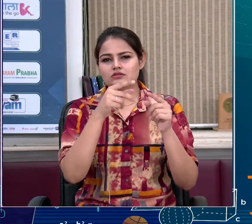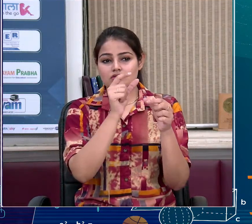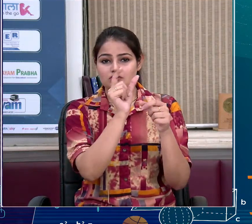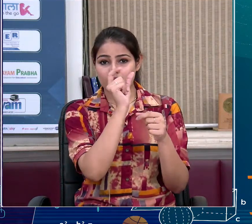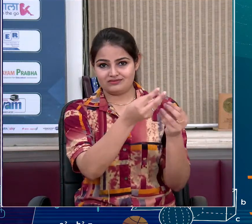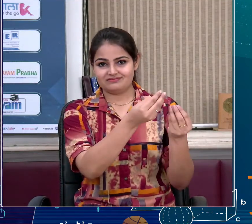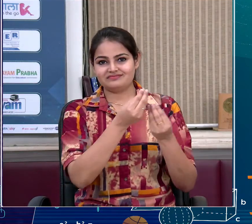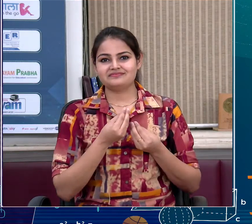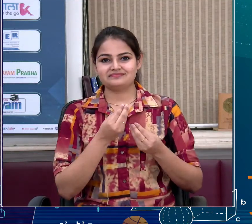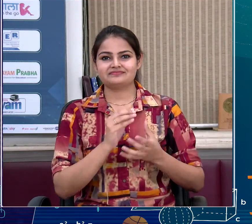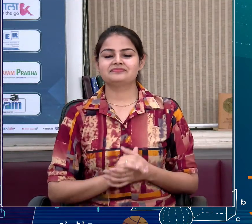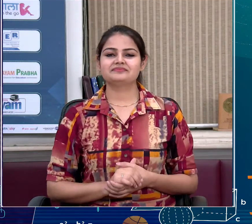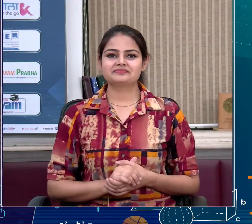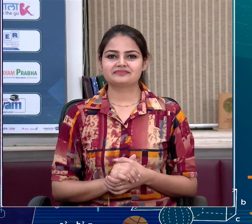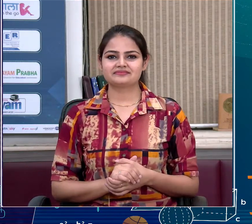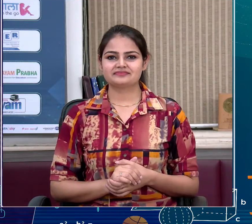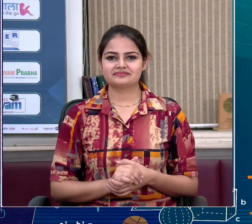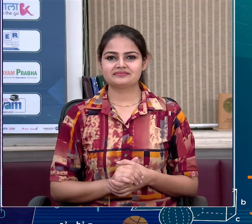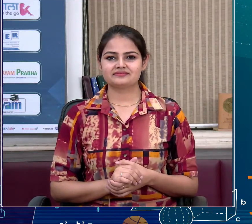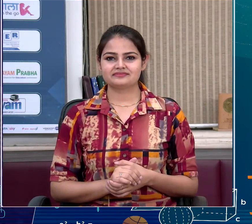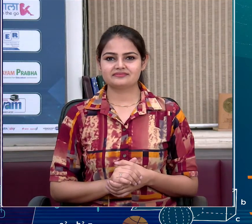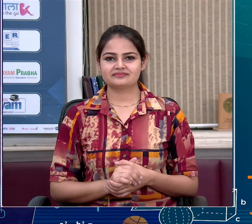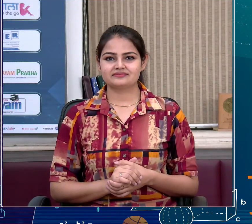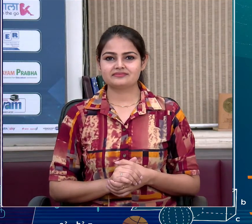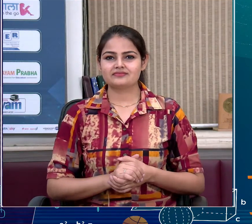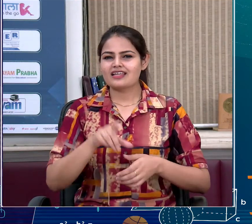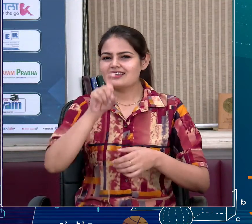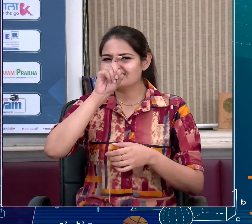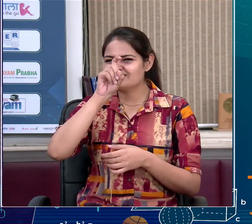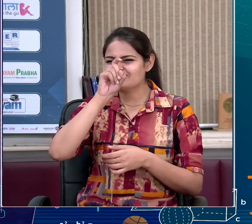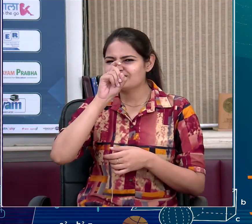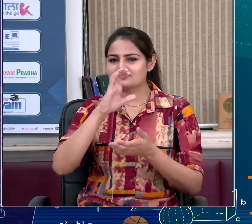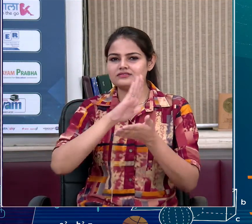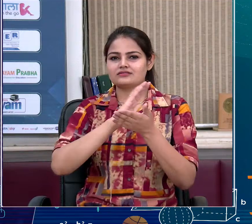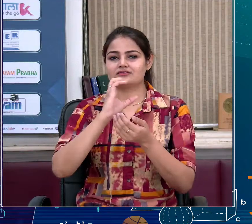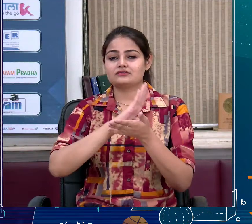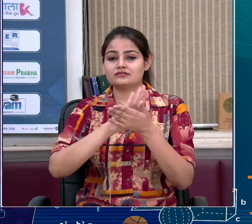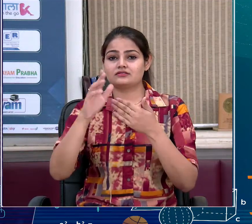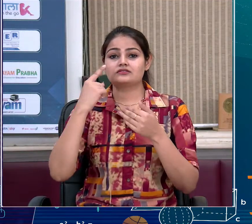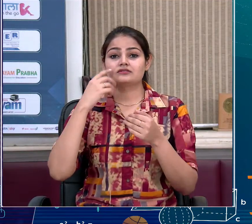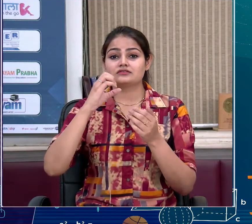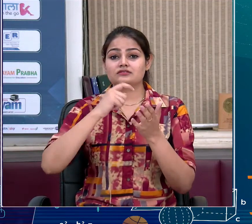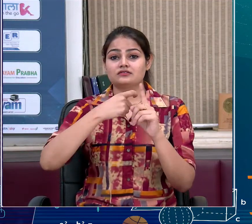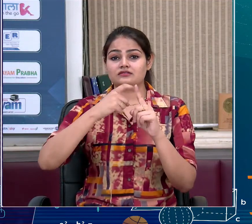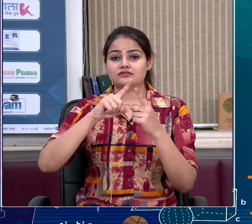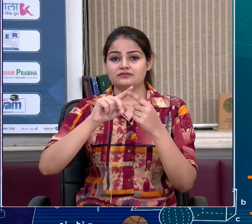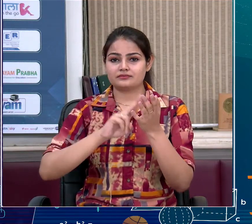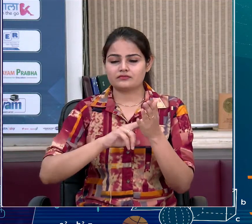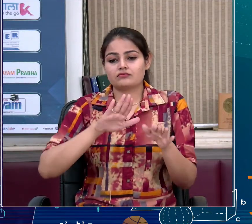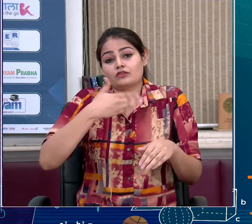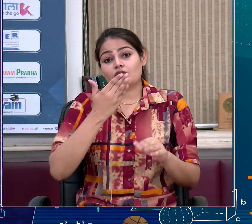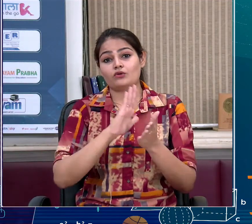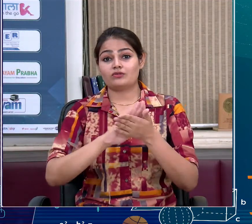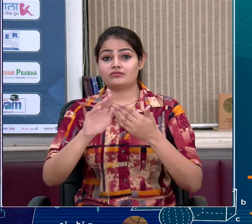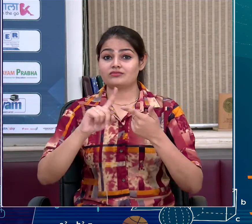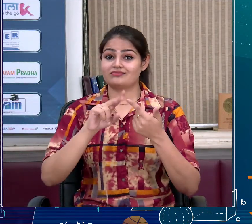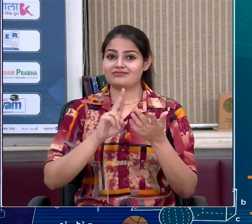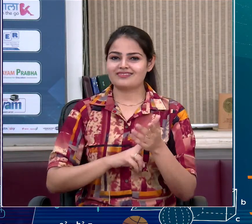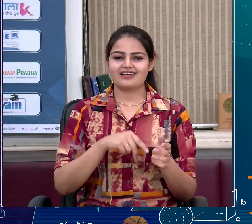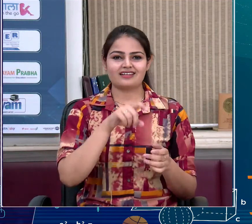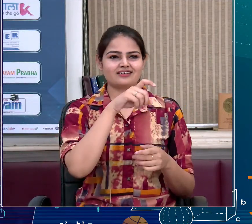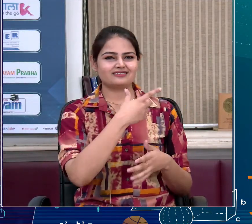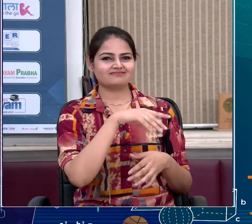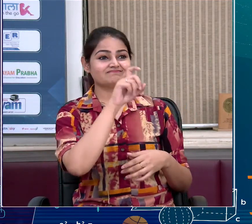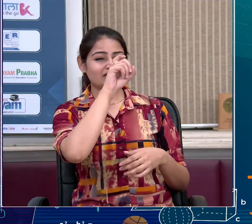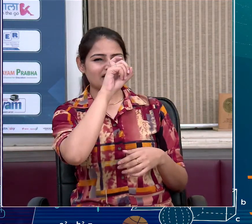examples? Would you like to give? It could be chicken or hen. Yes, Because hens and chickens is something very